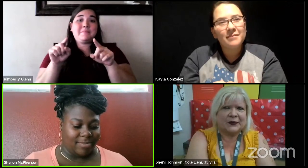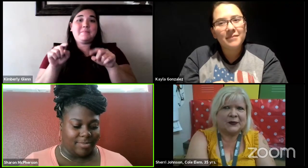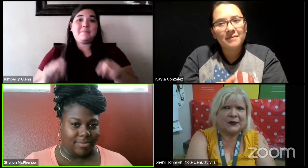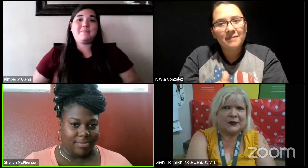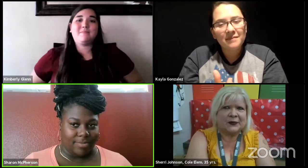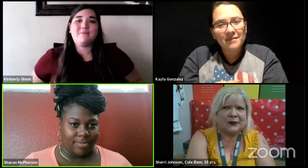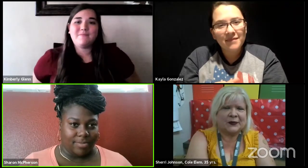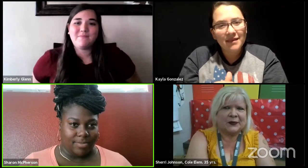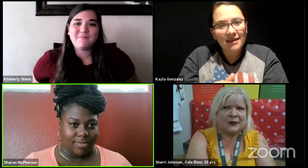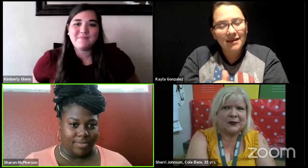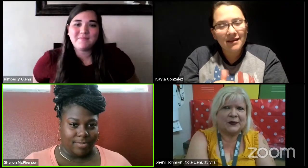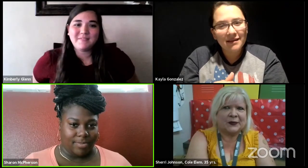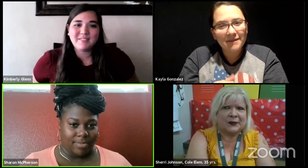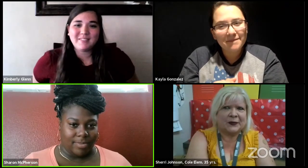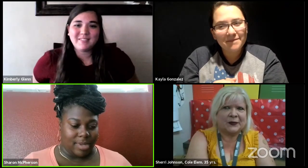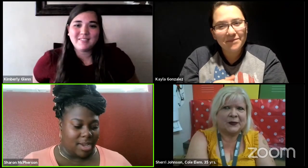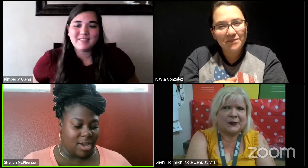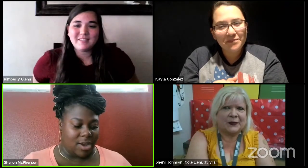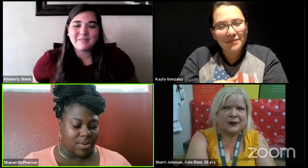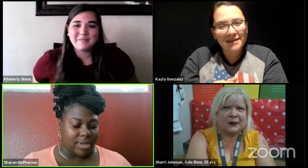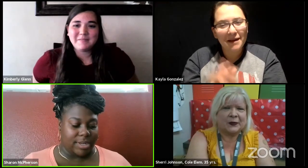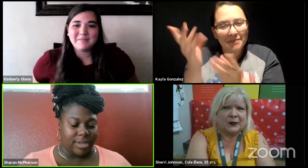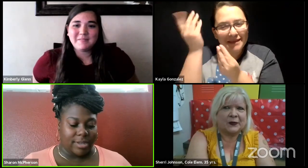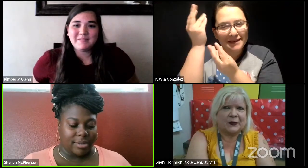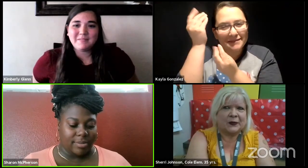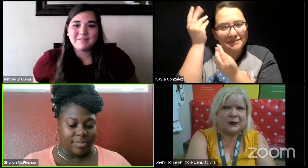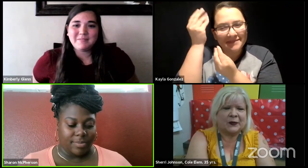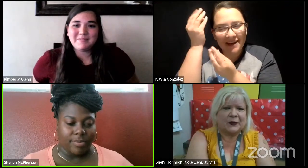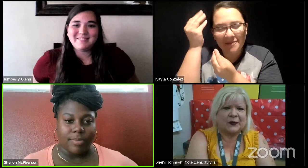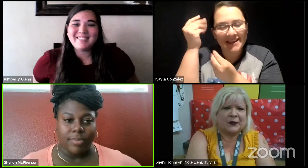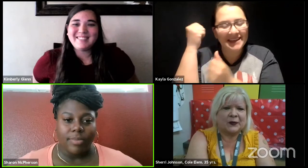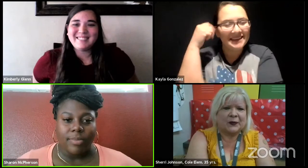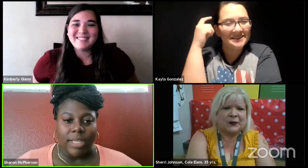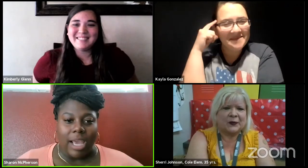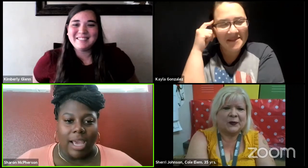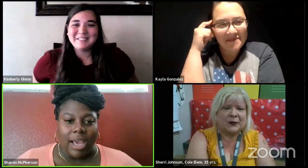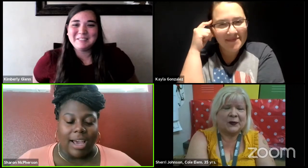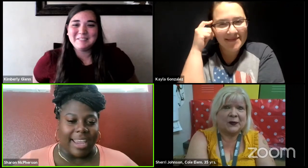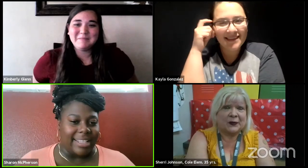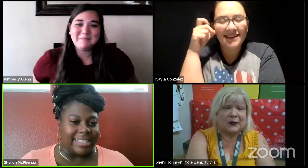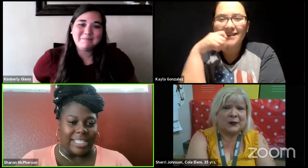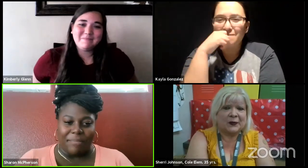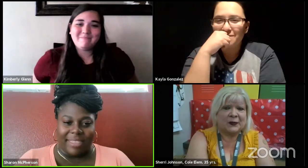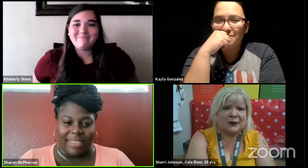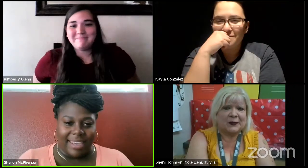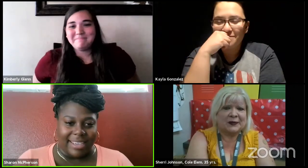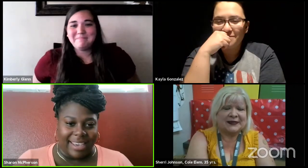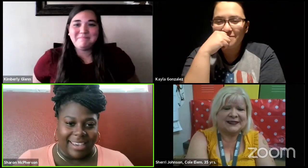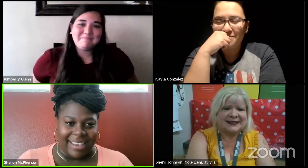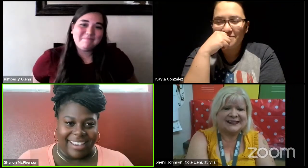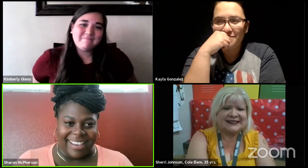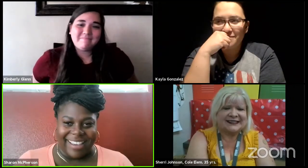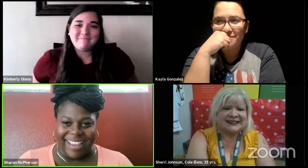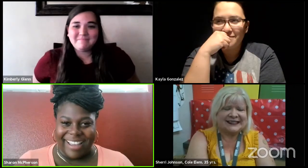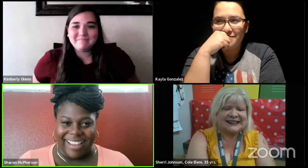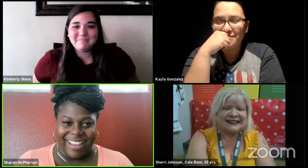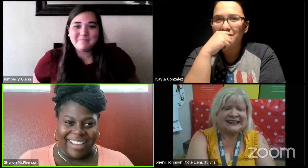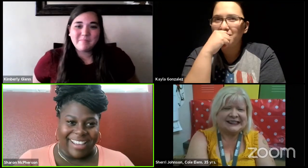Okay. Kayla says, I'm